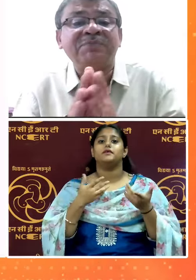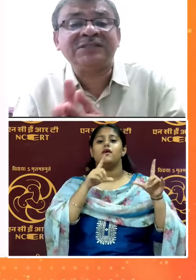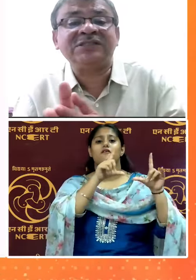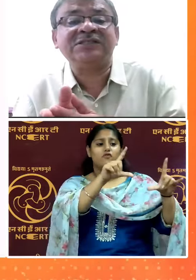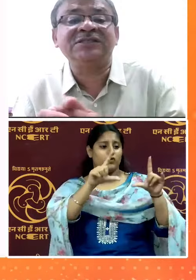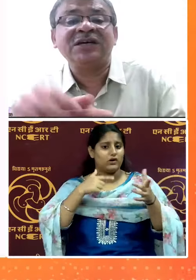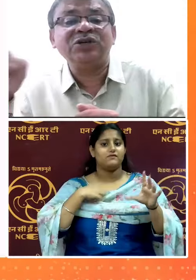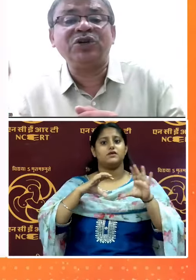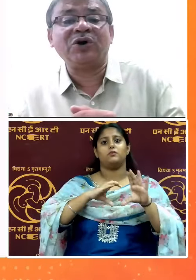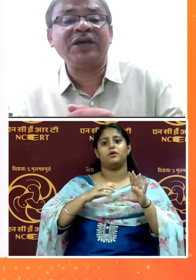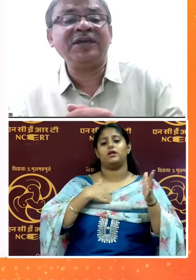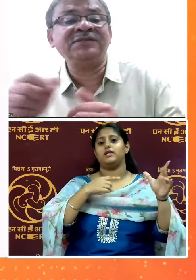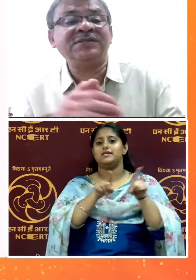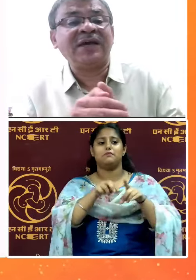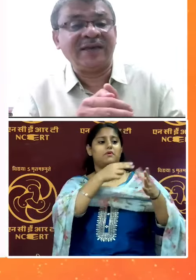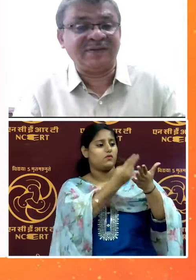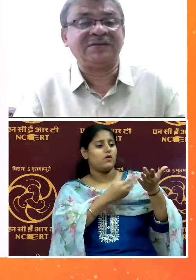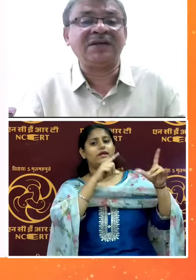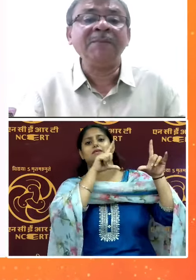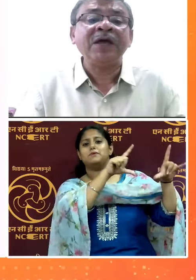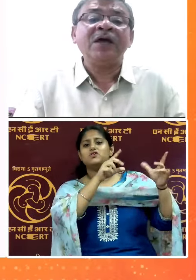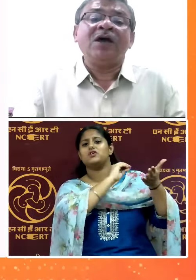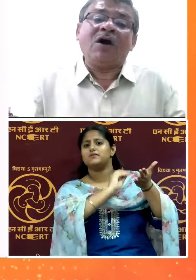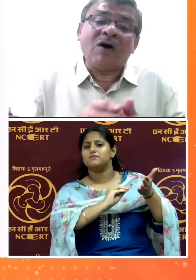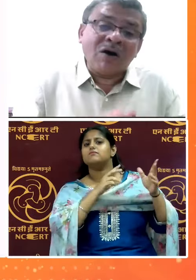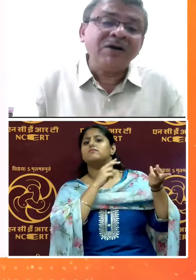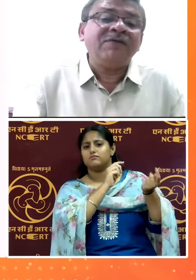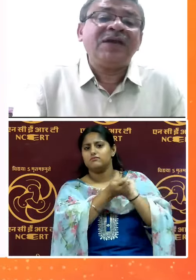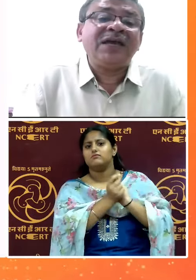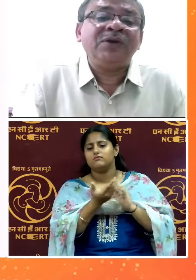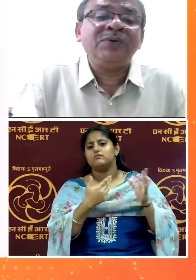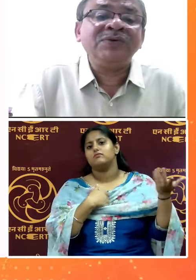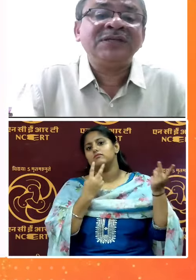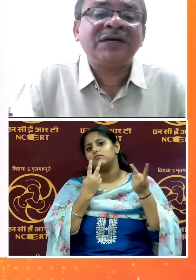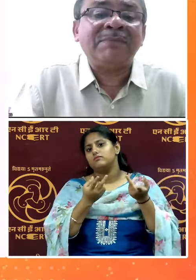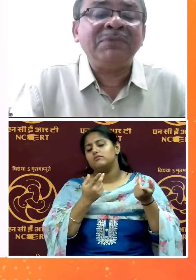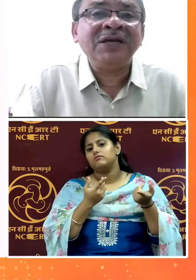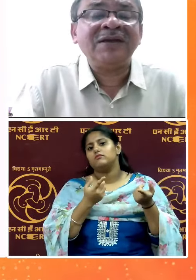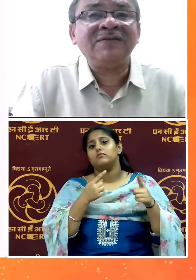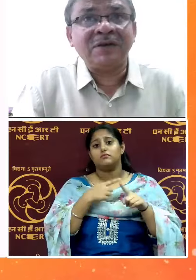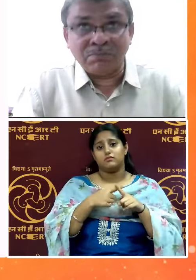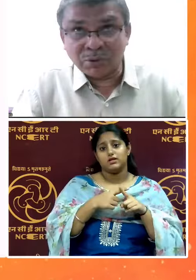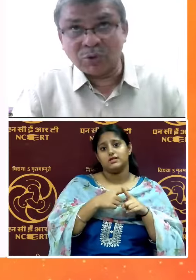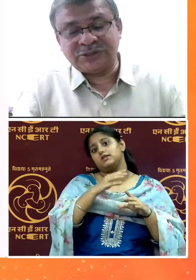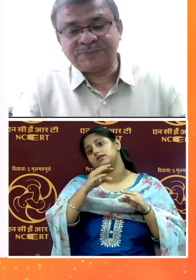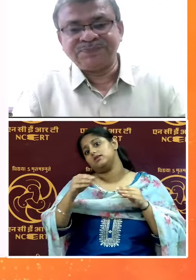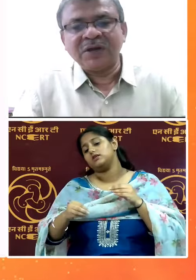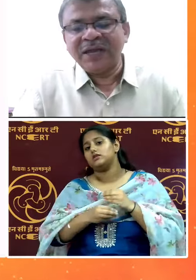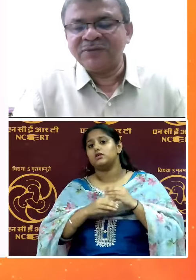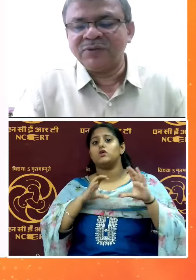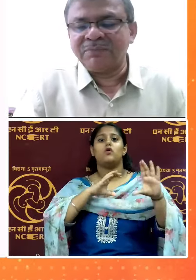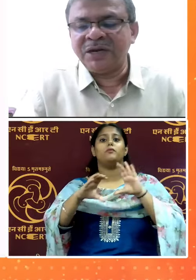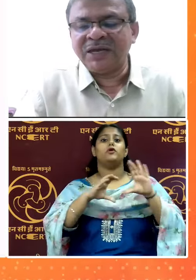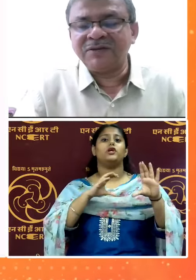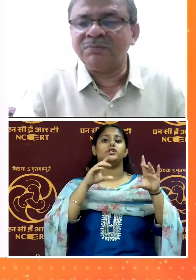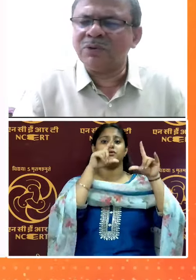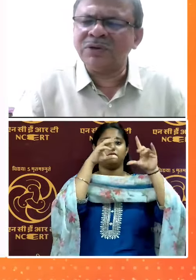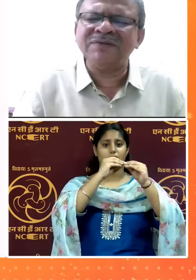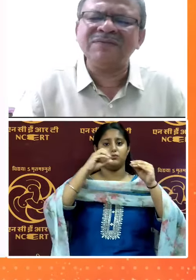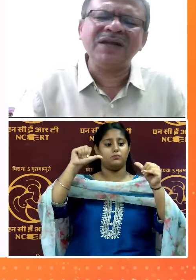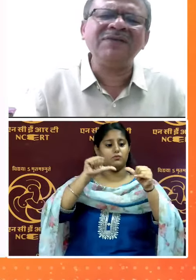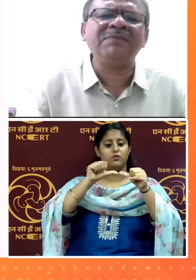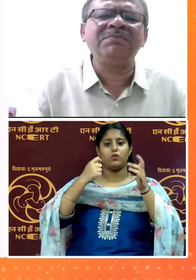photographs, pictures, drawings, etc. Or we can use communication boards. Okay, so